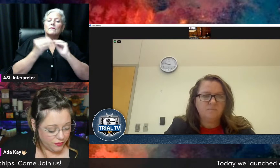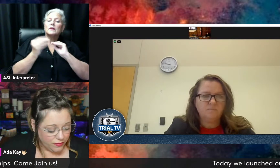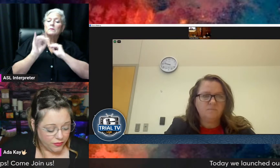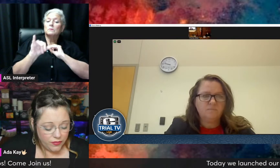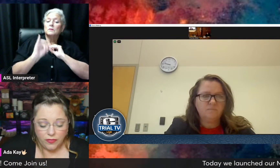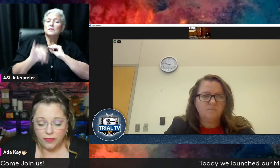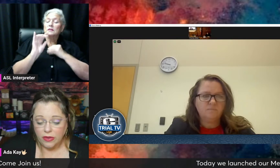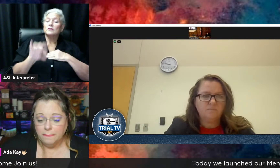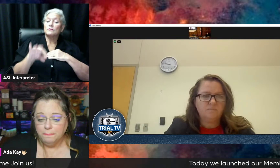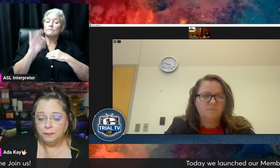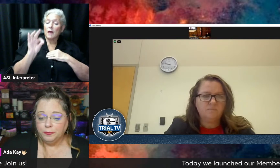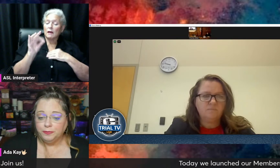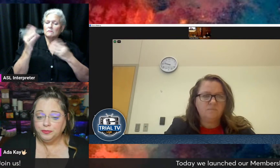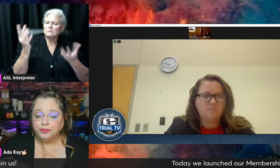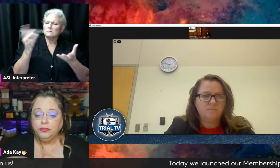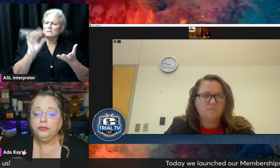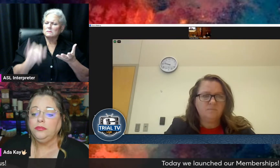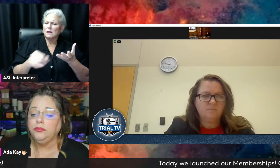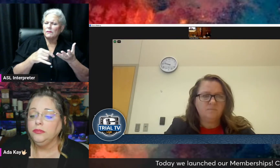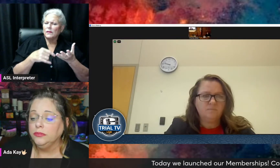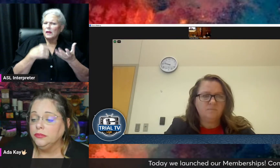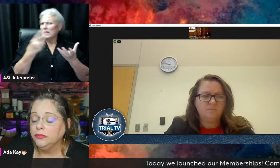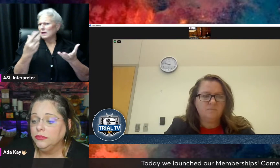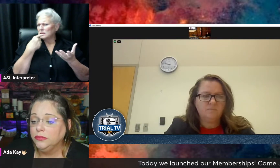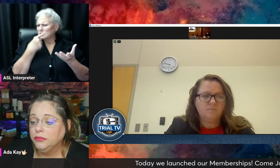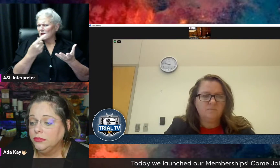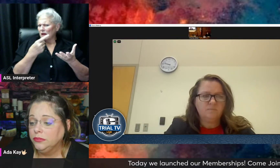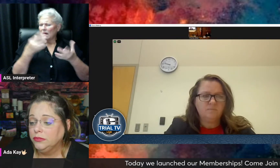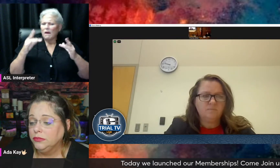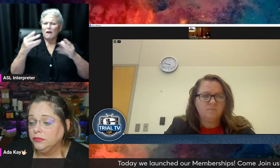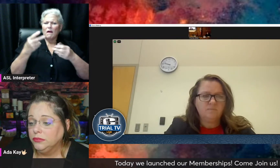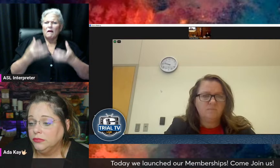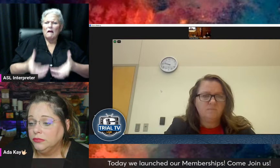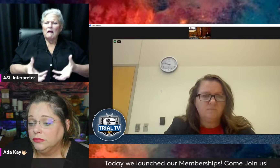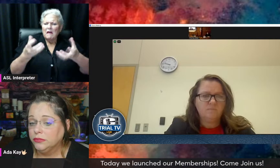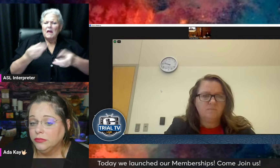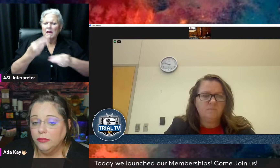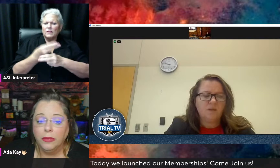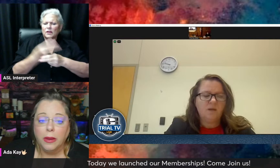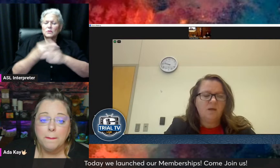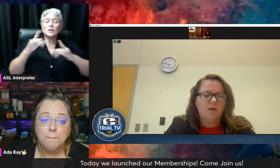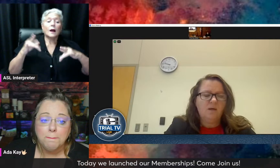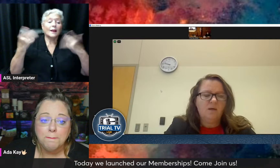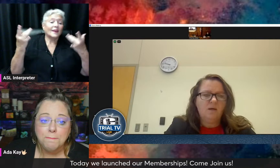found, do they indicate heavy use, light use, or can you tell that at all?